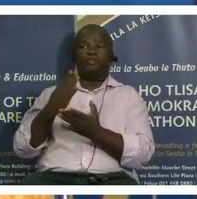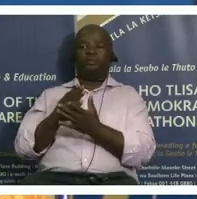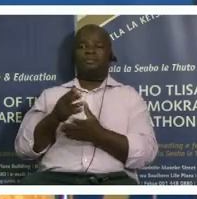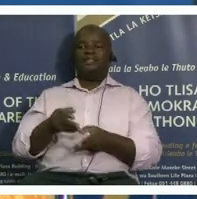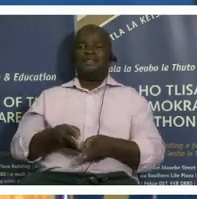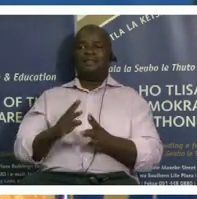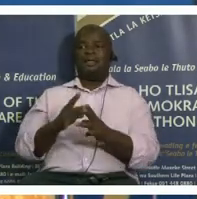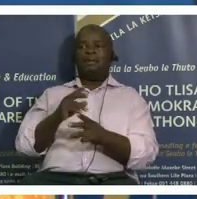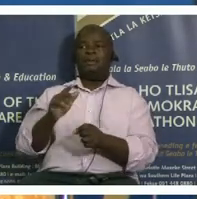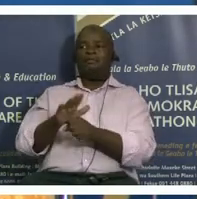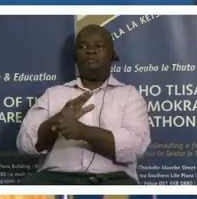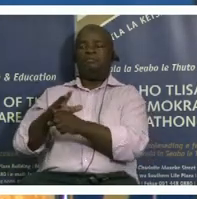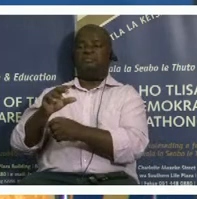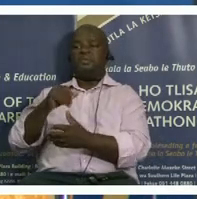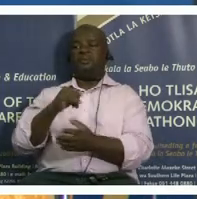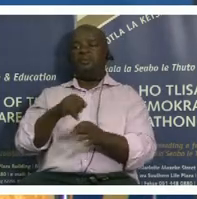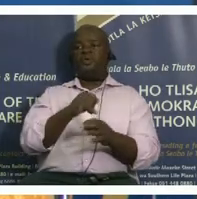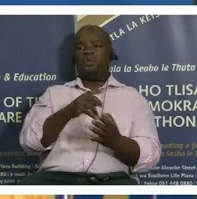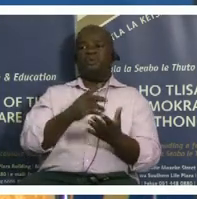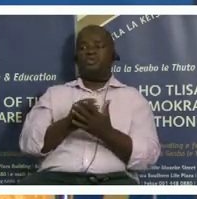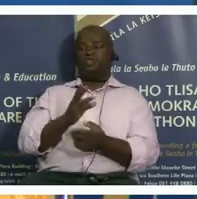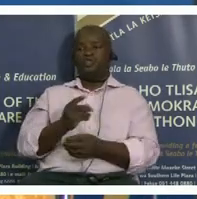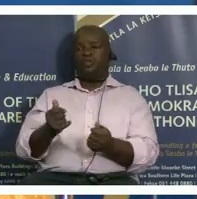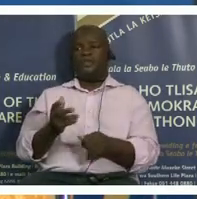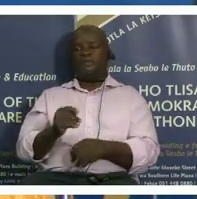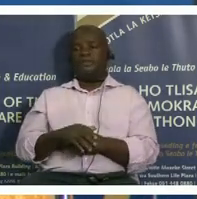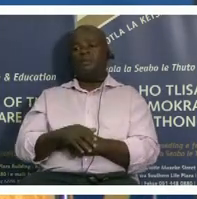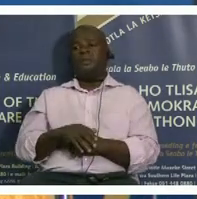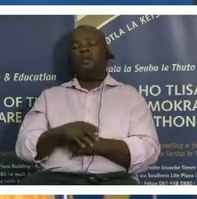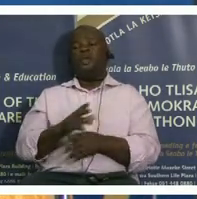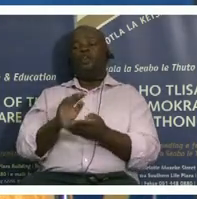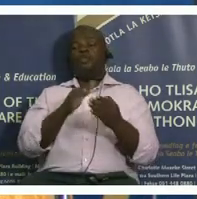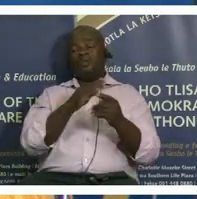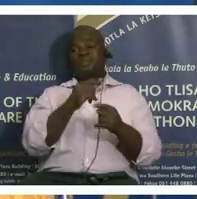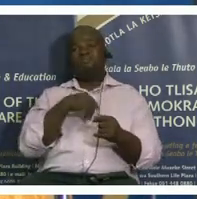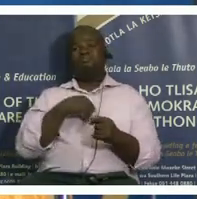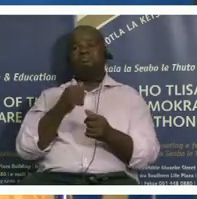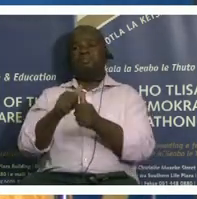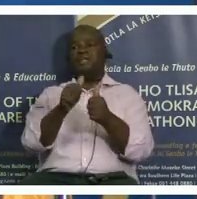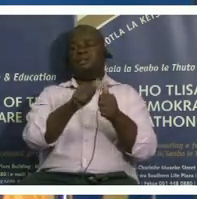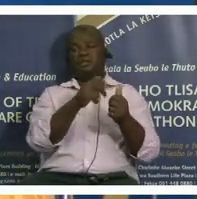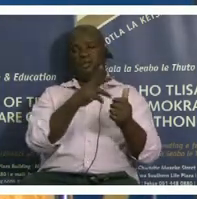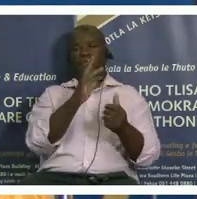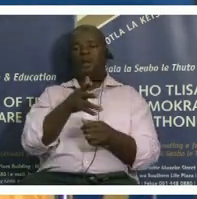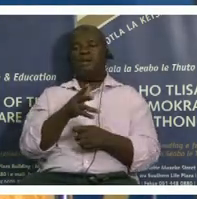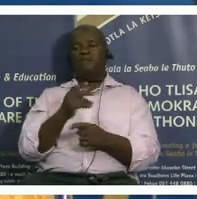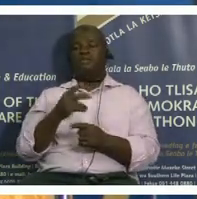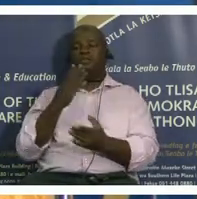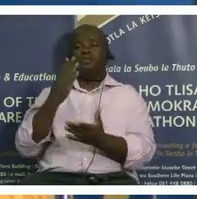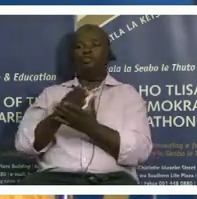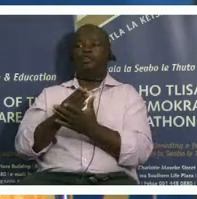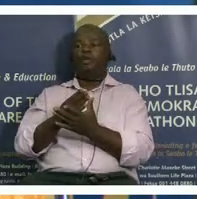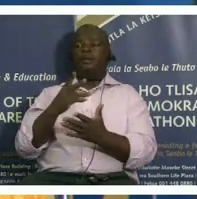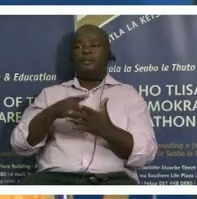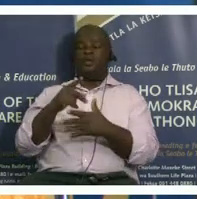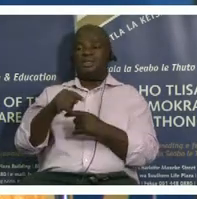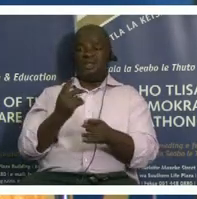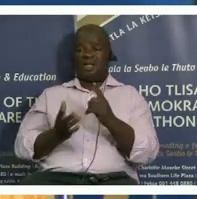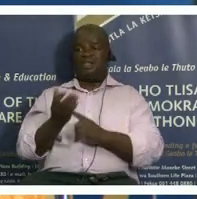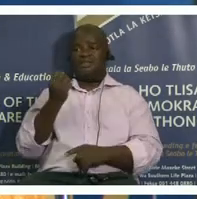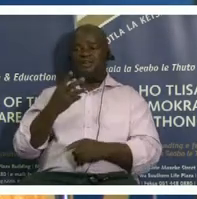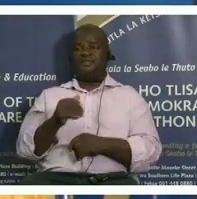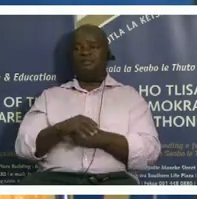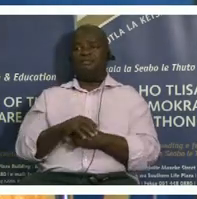di potholes re tla sebetsa le setjhaba ho etsa bonnete ba hore mosebetsi ona wa phethahala.